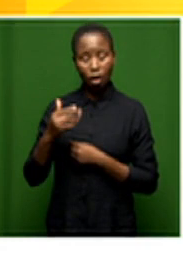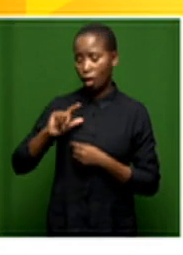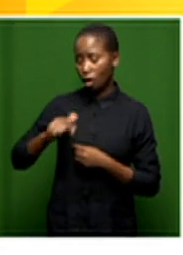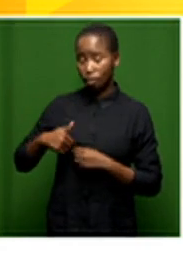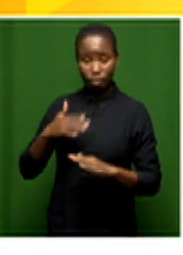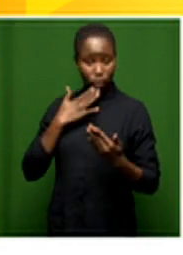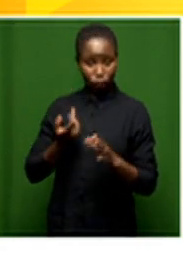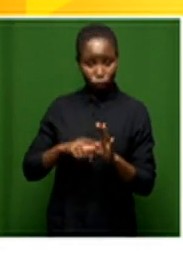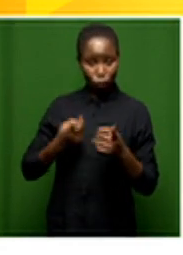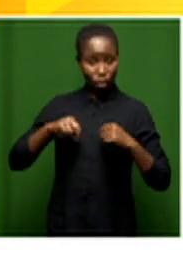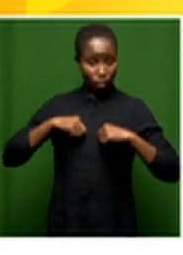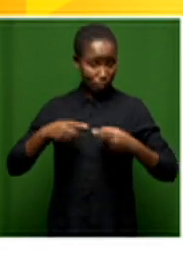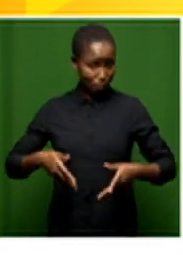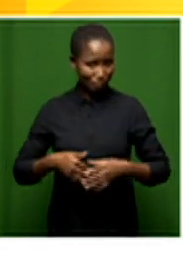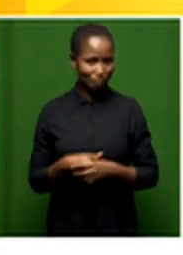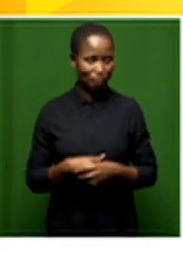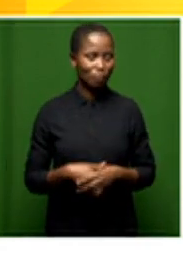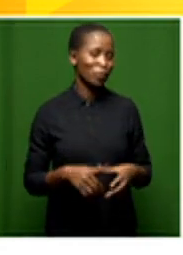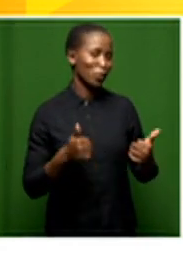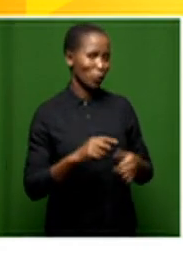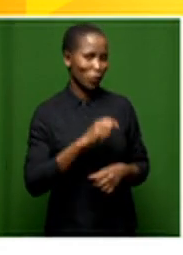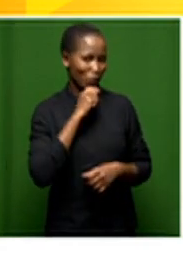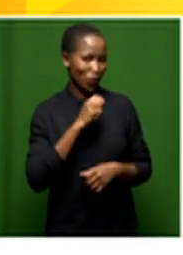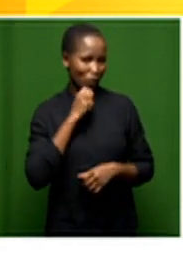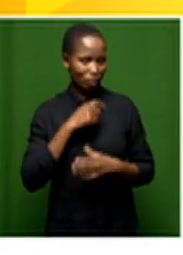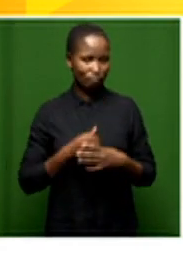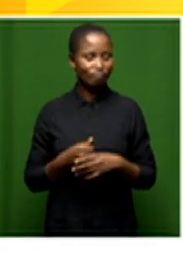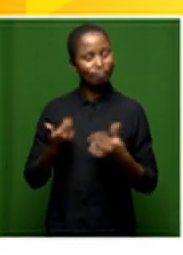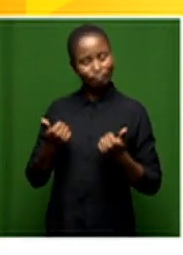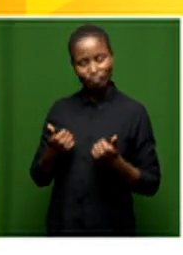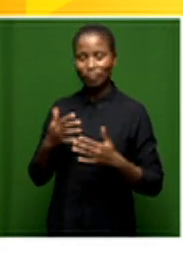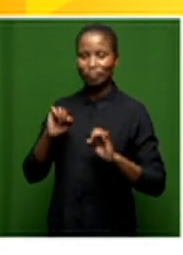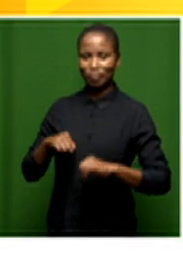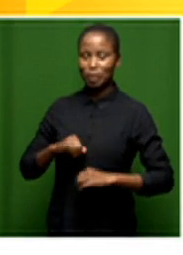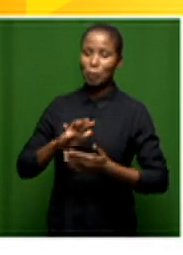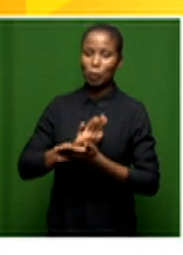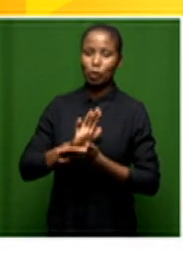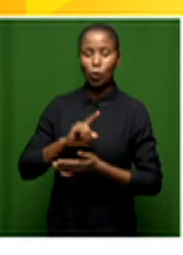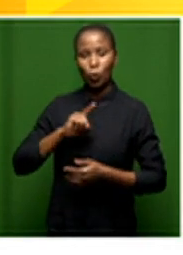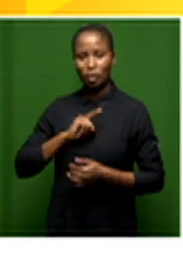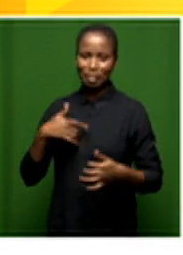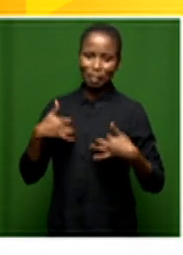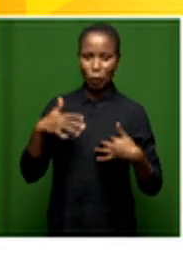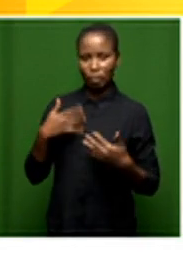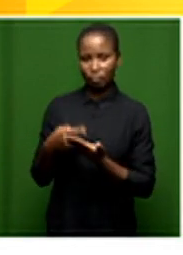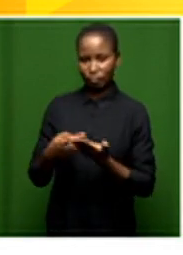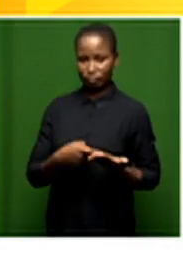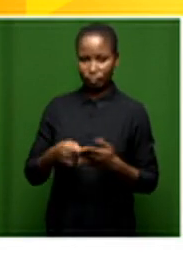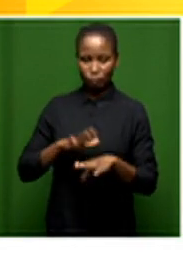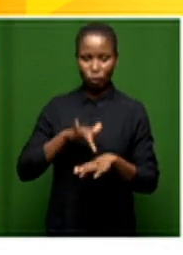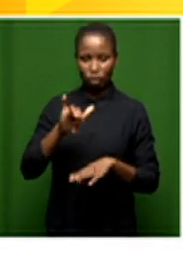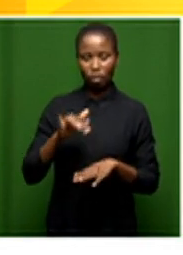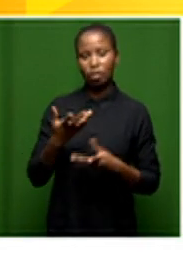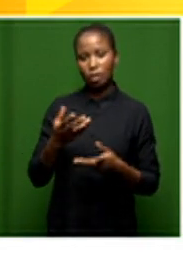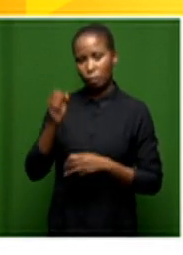Good morning. Good morning to the listeners and the viewers. Absolute pleasure. Looking forward to this conversation. So, Dr. Siddiqui, let's perhaps